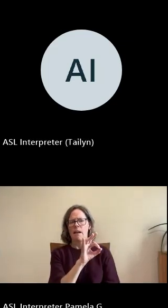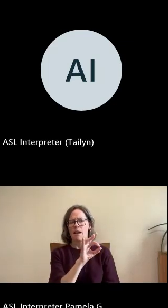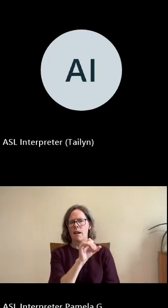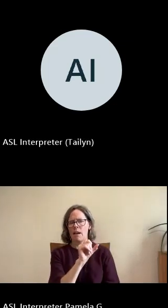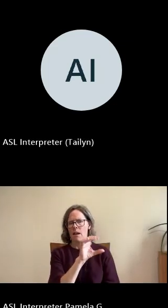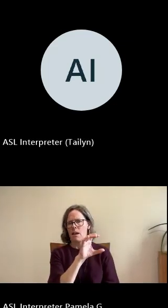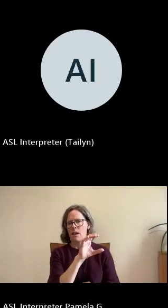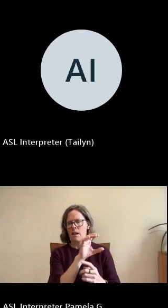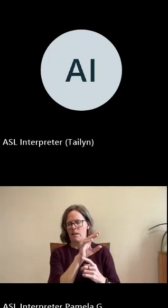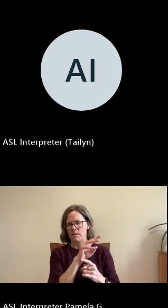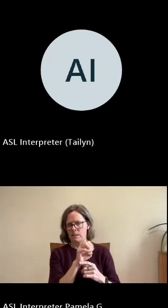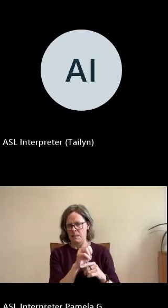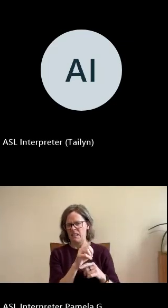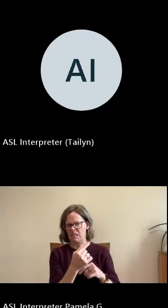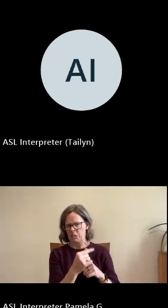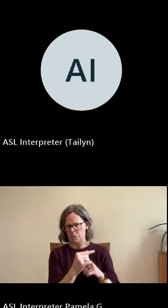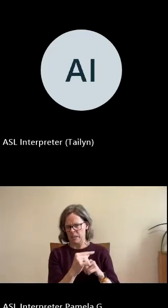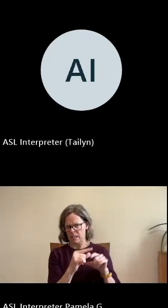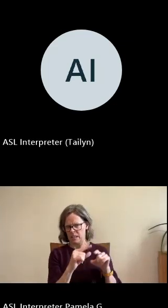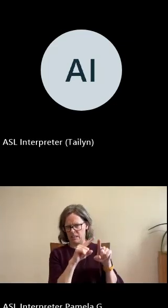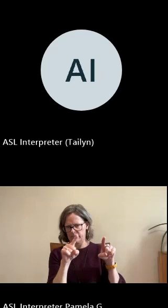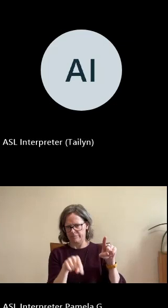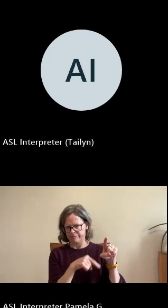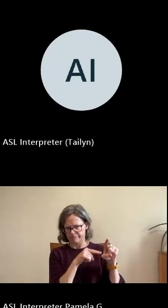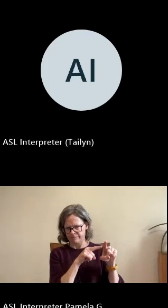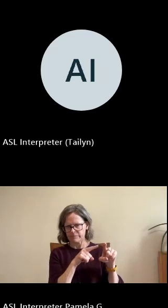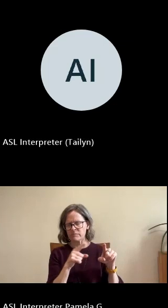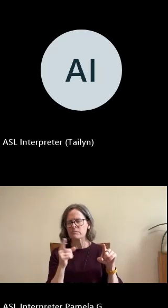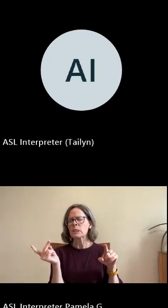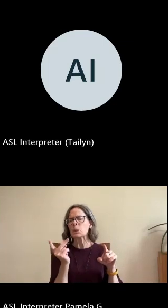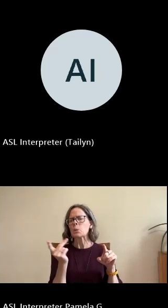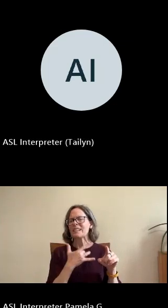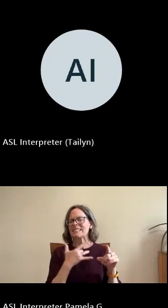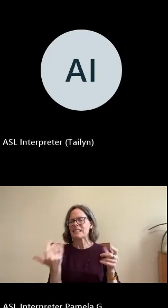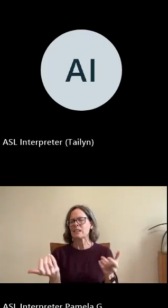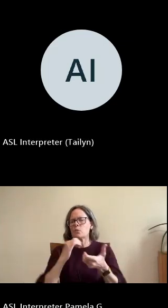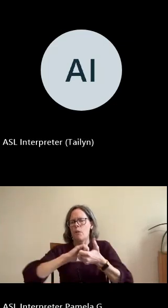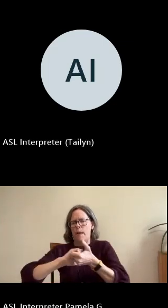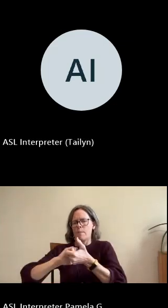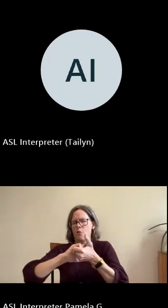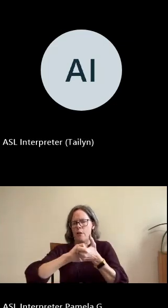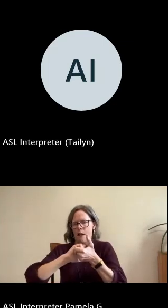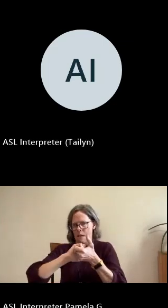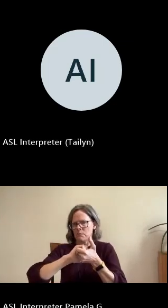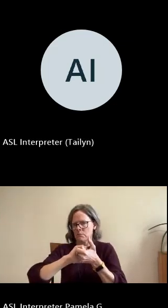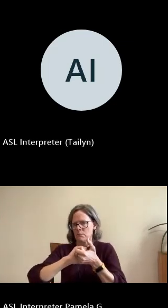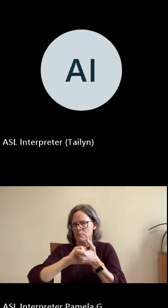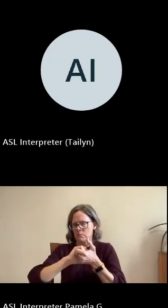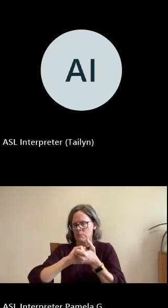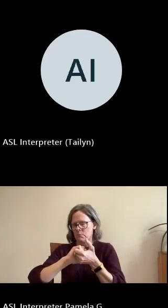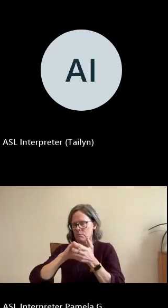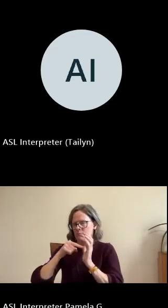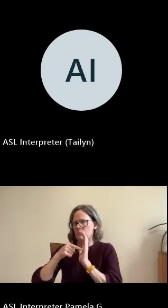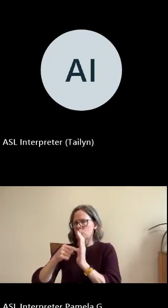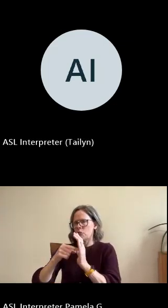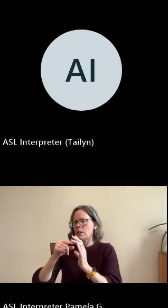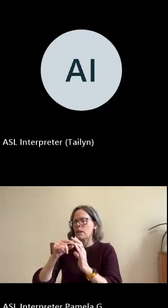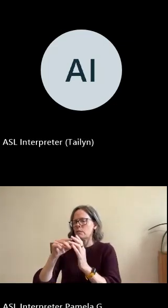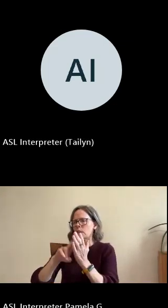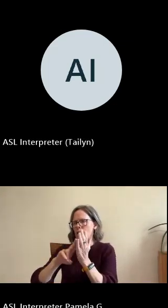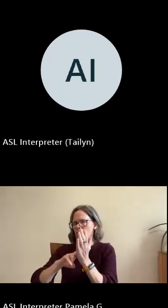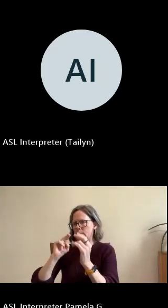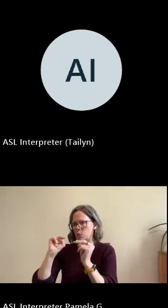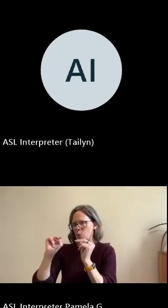tend to collaborate with them during contract negotiations, which makes us an even bigger section of